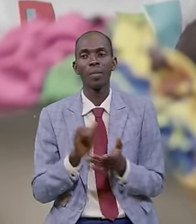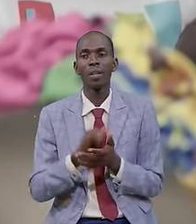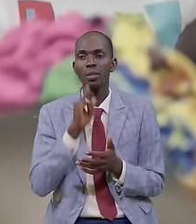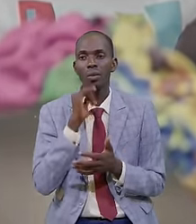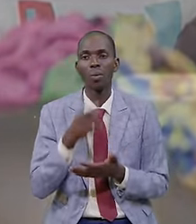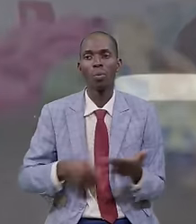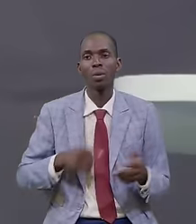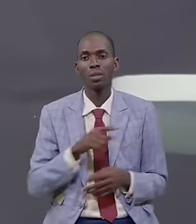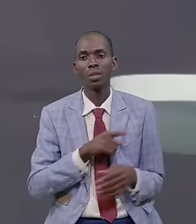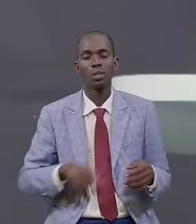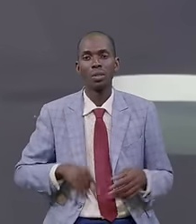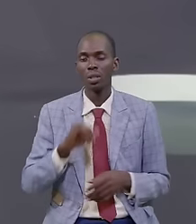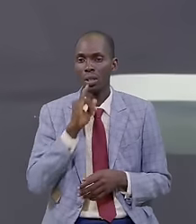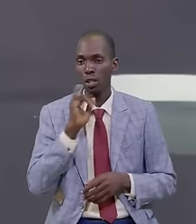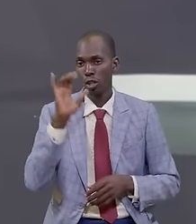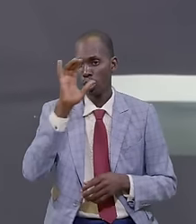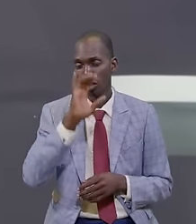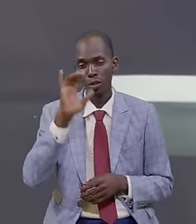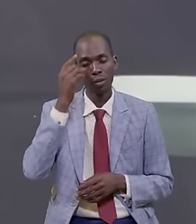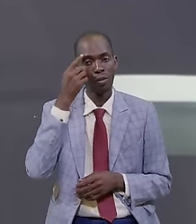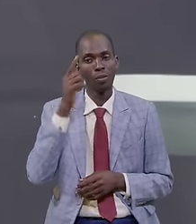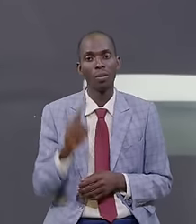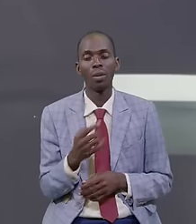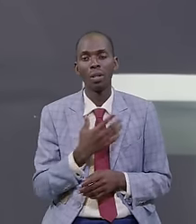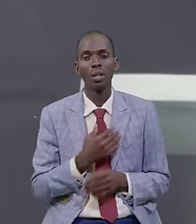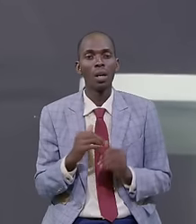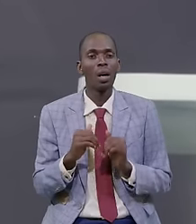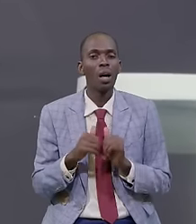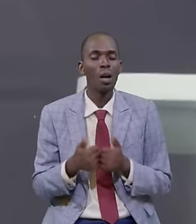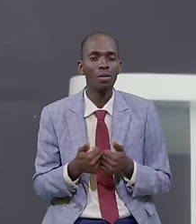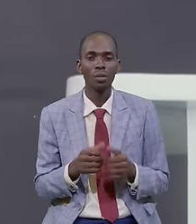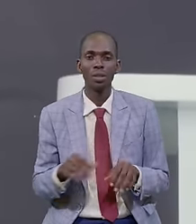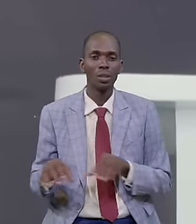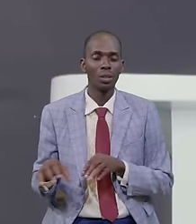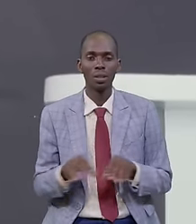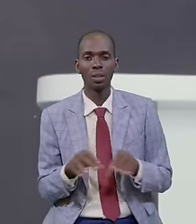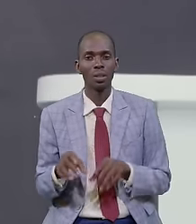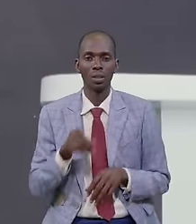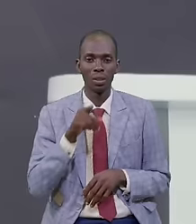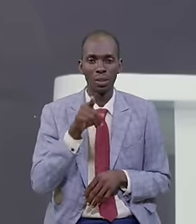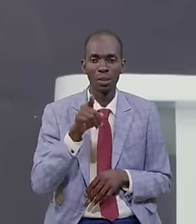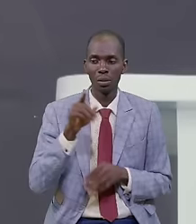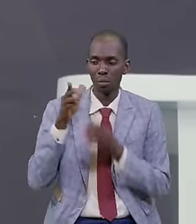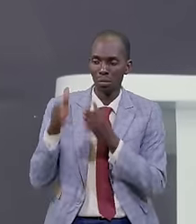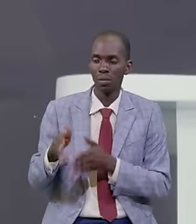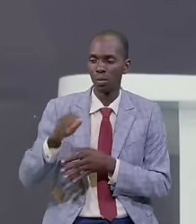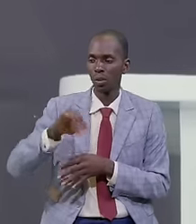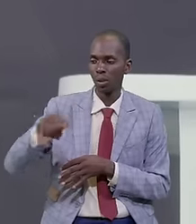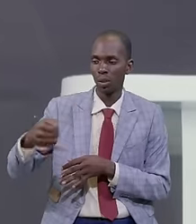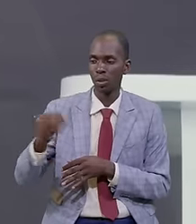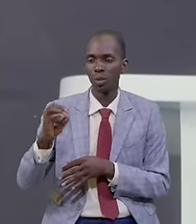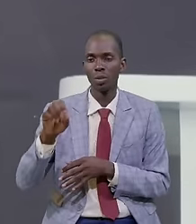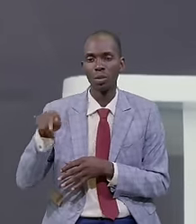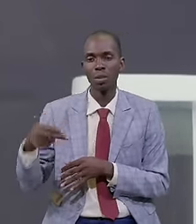for. And how did he have that ability to stand out?